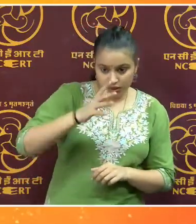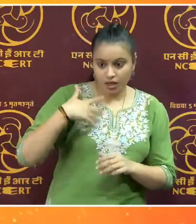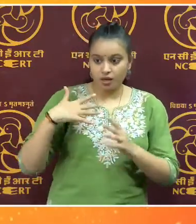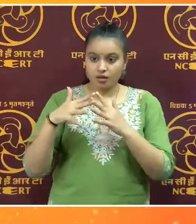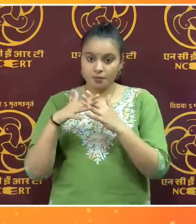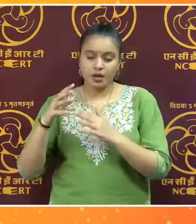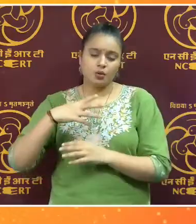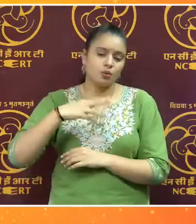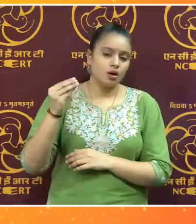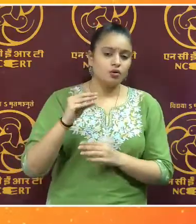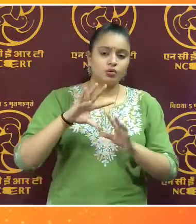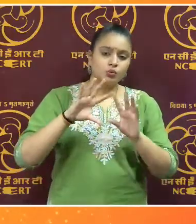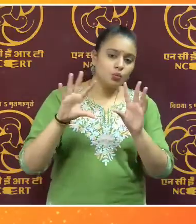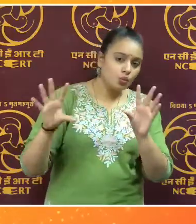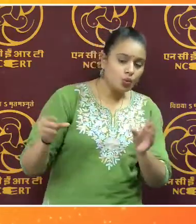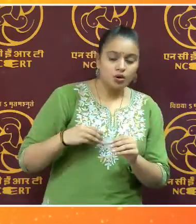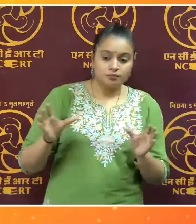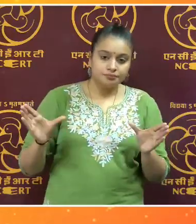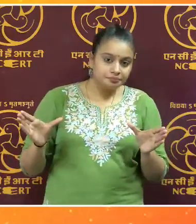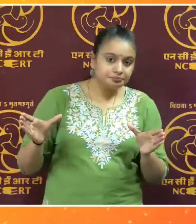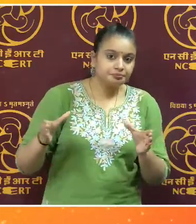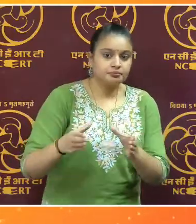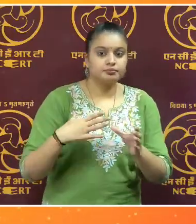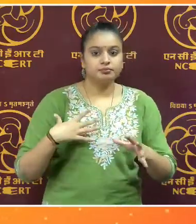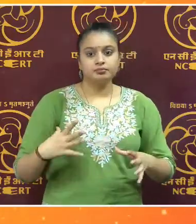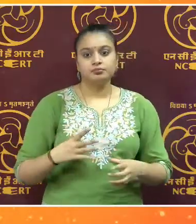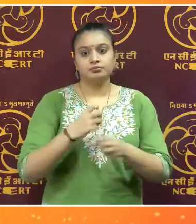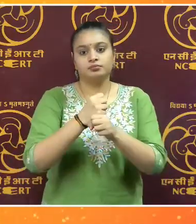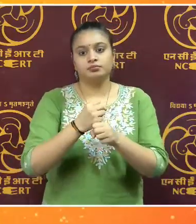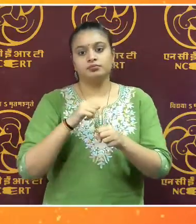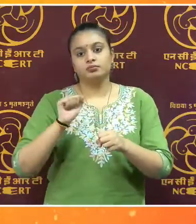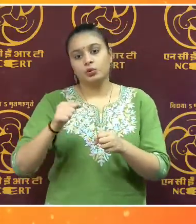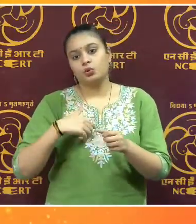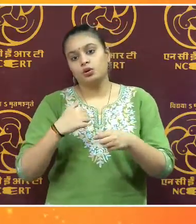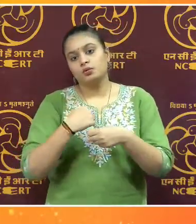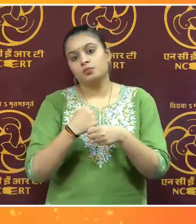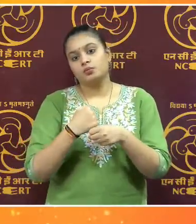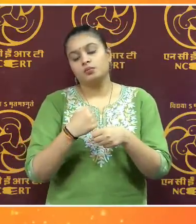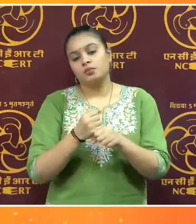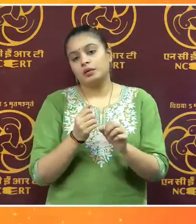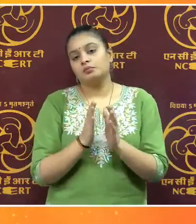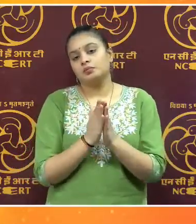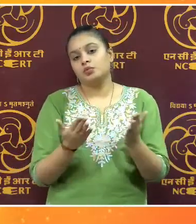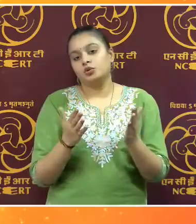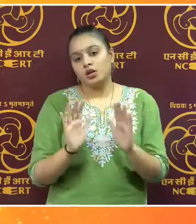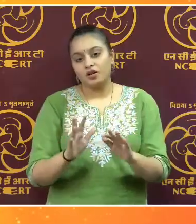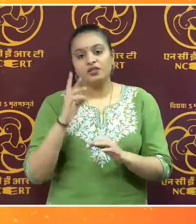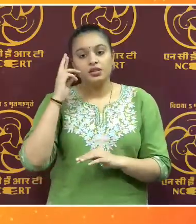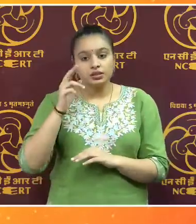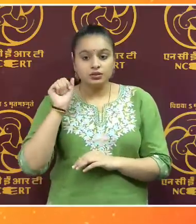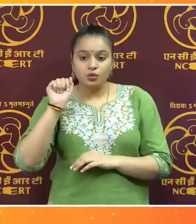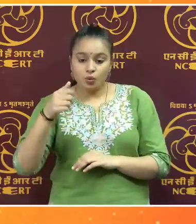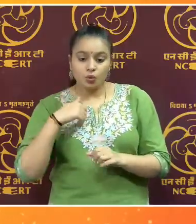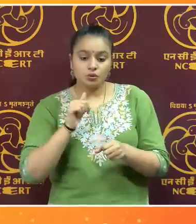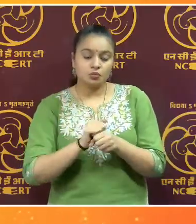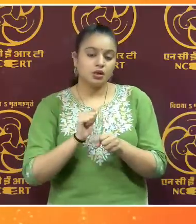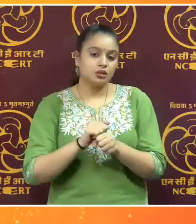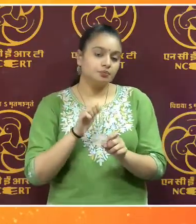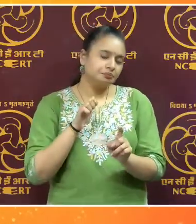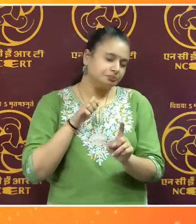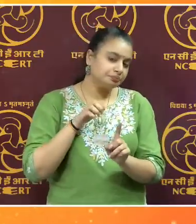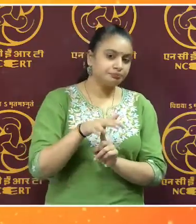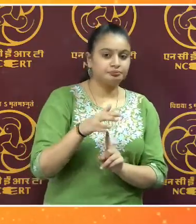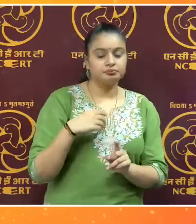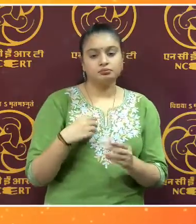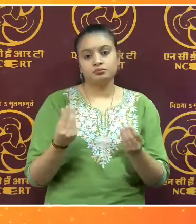has actually collected all those and put together to form his creative work, and that's why his work has been so effectively and